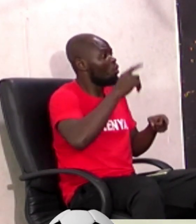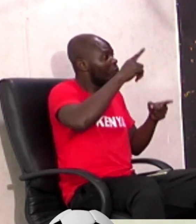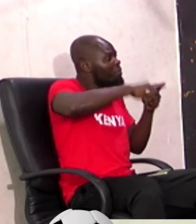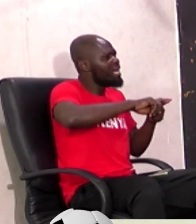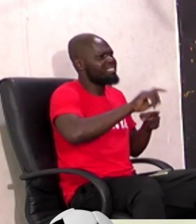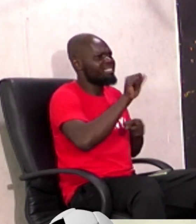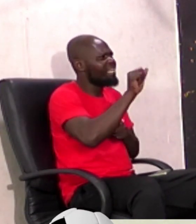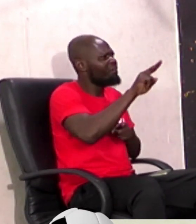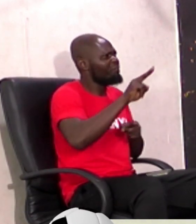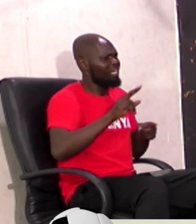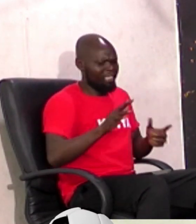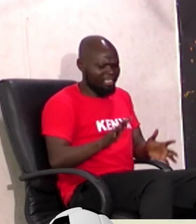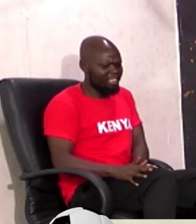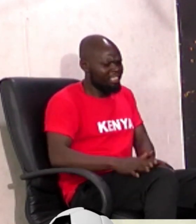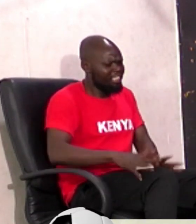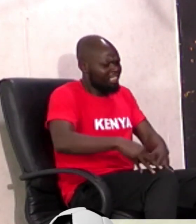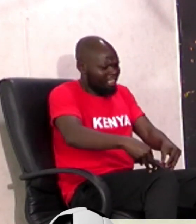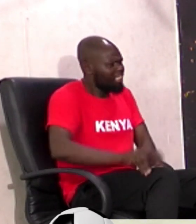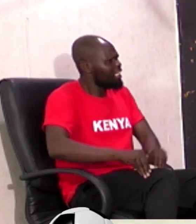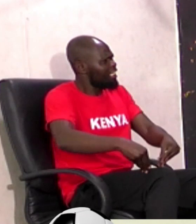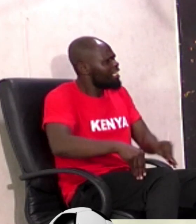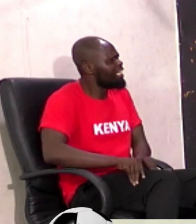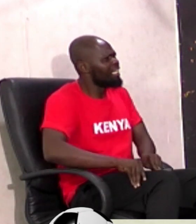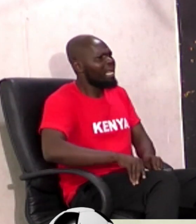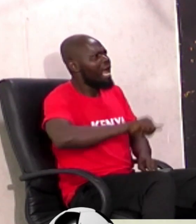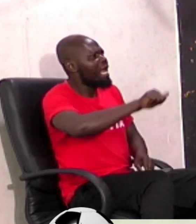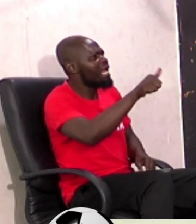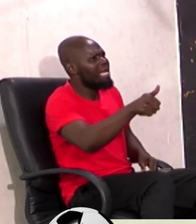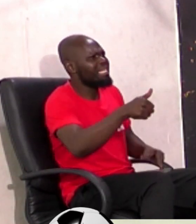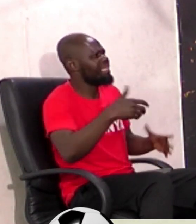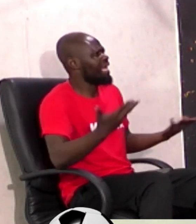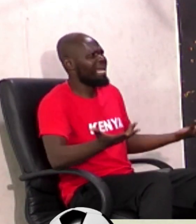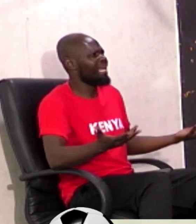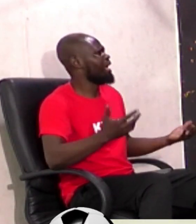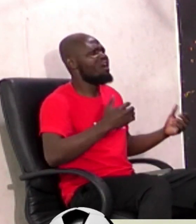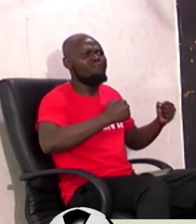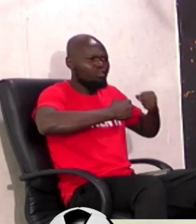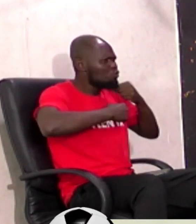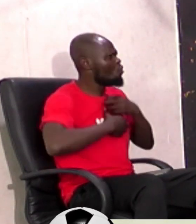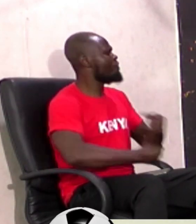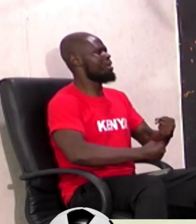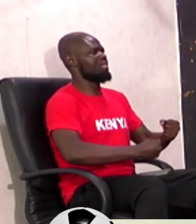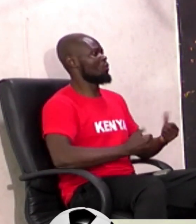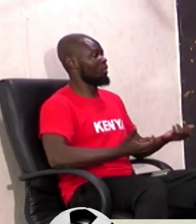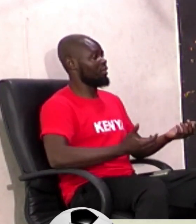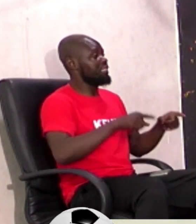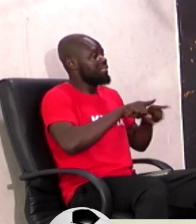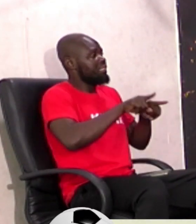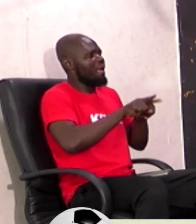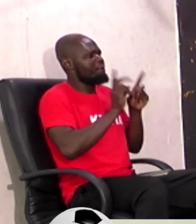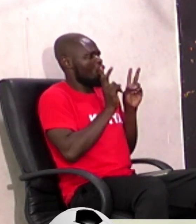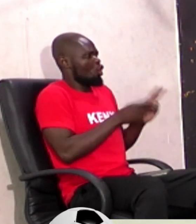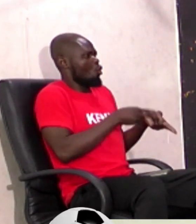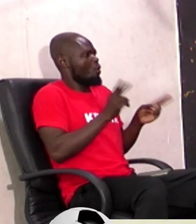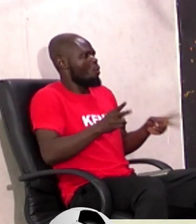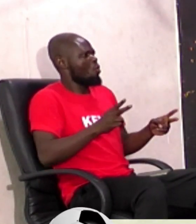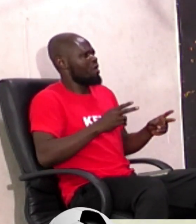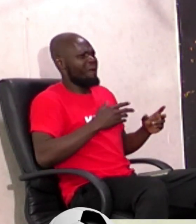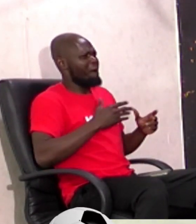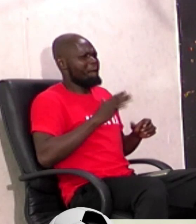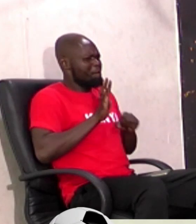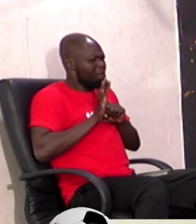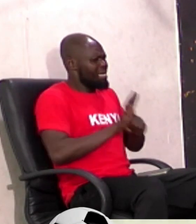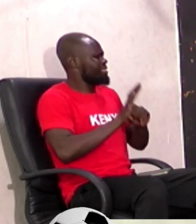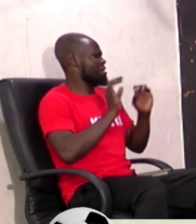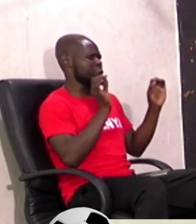Because when it comes to controlling the game, Aston Villa, they're really good at that, because when you look at their defense and their